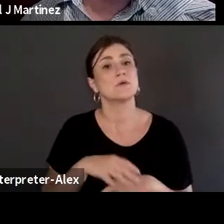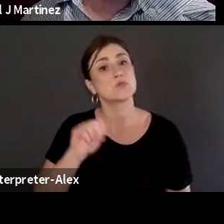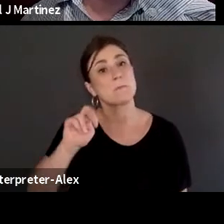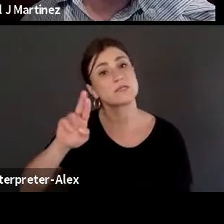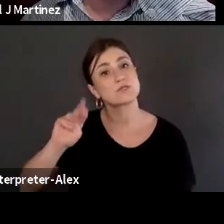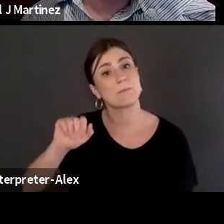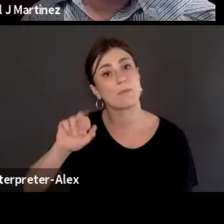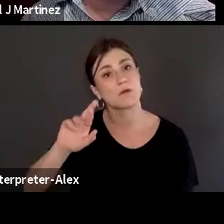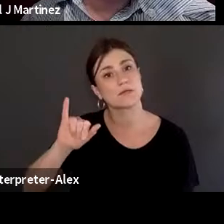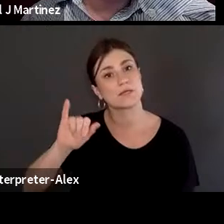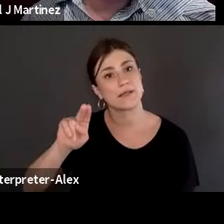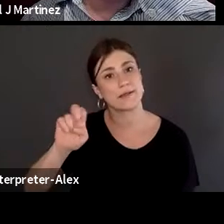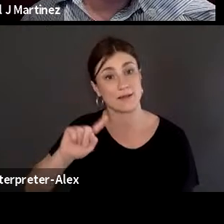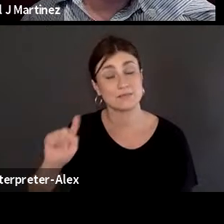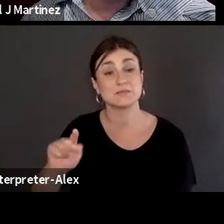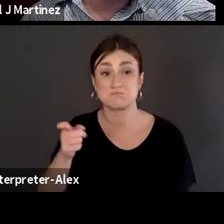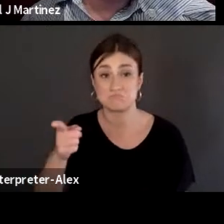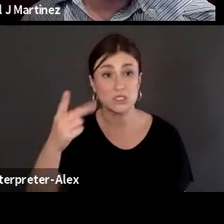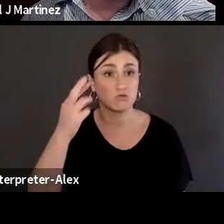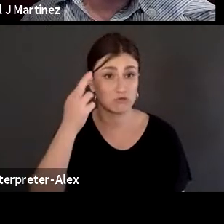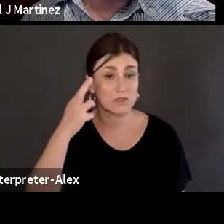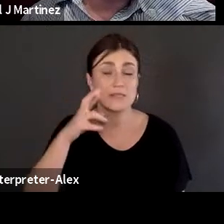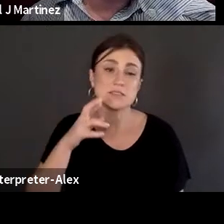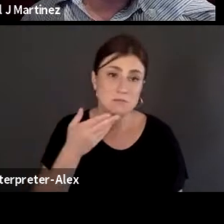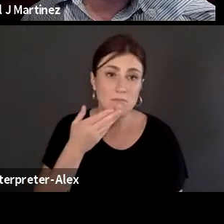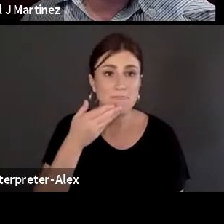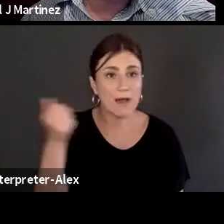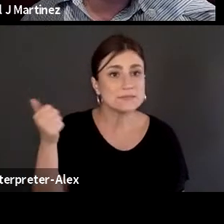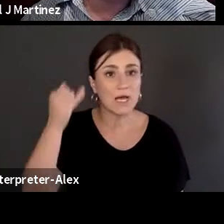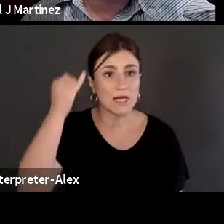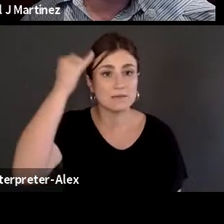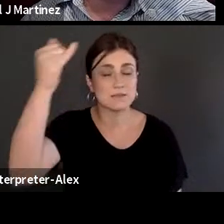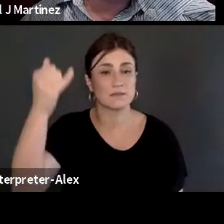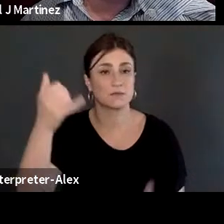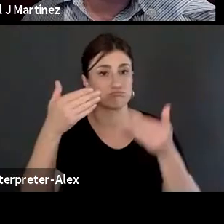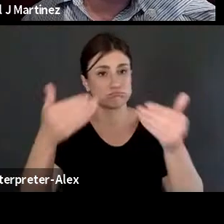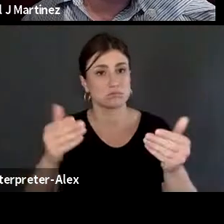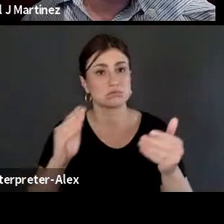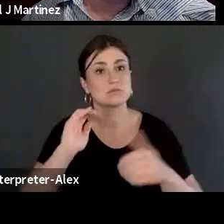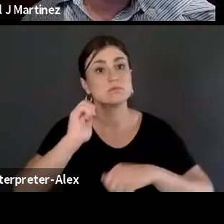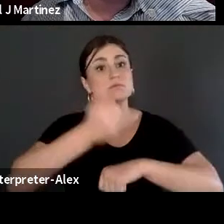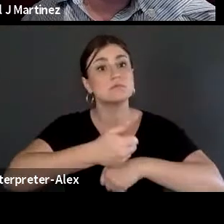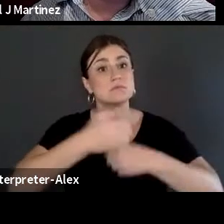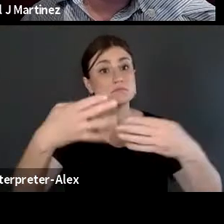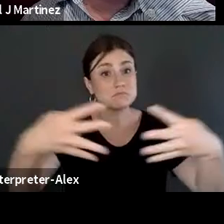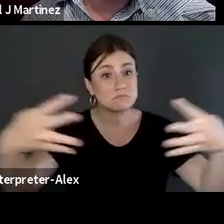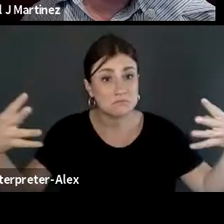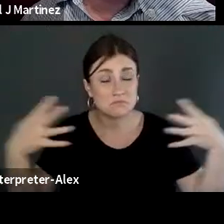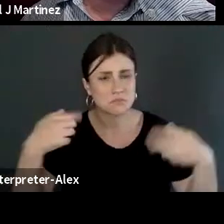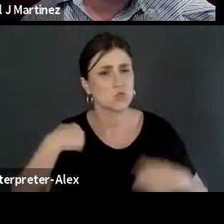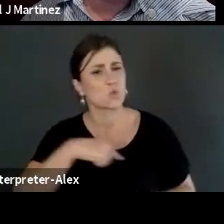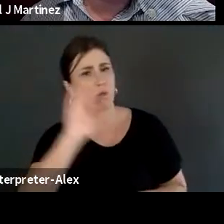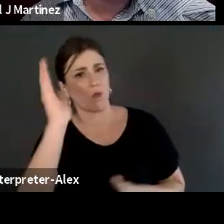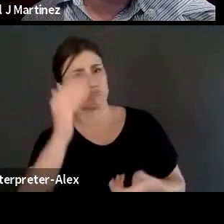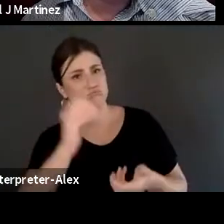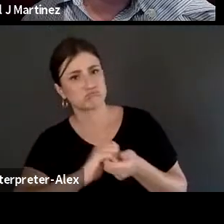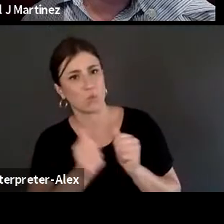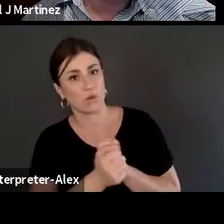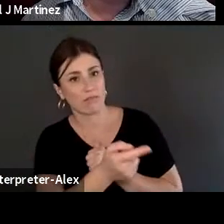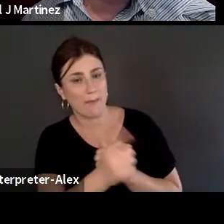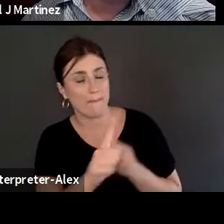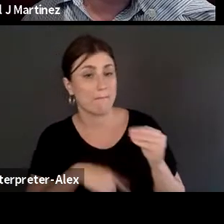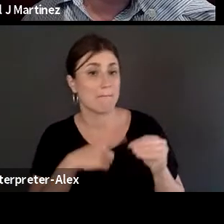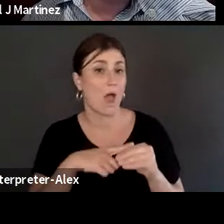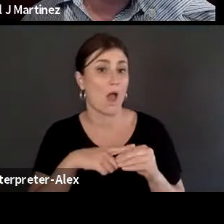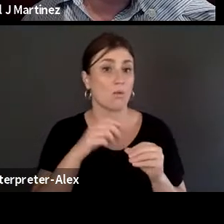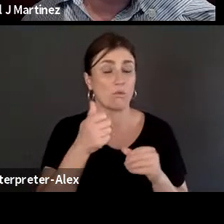to secure his property. And we can absolutely work with him, you know, as far as any fencing permits or that sort of thing goes. But